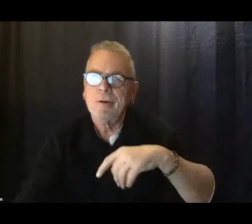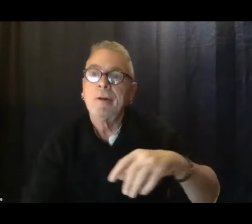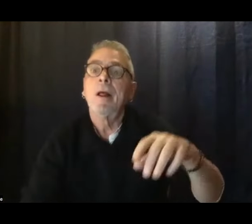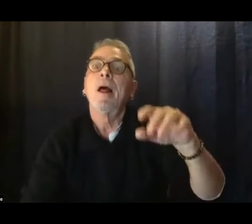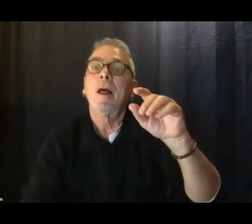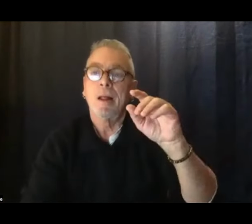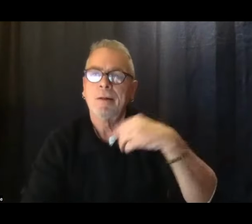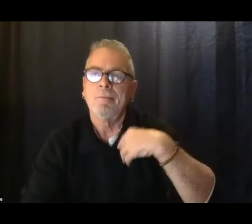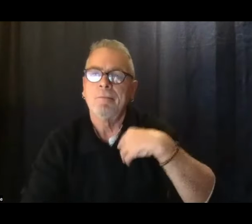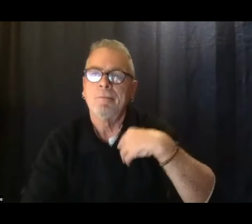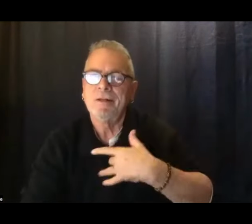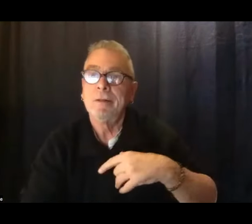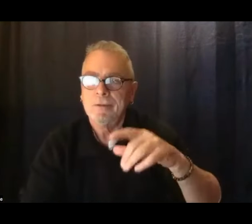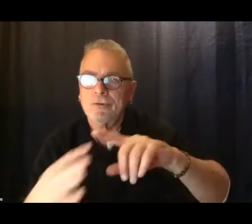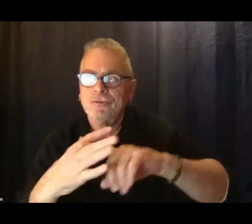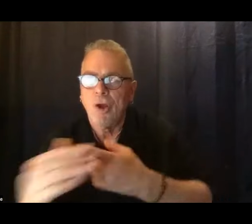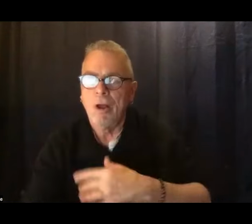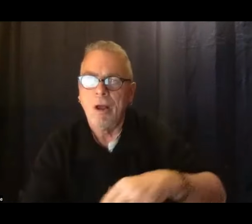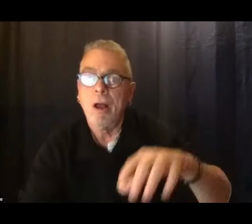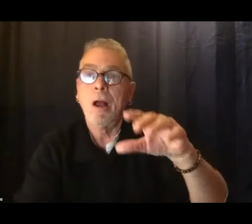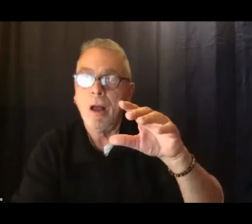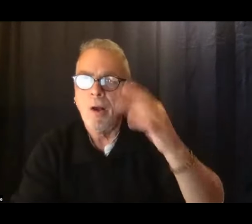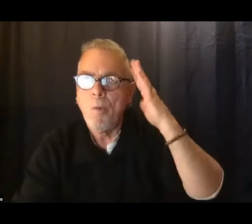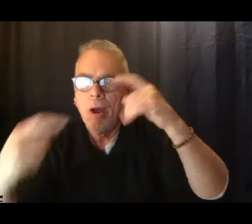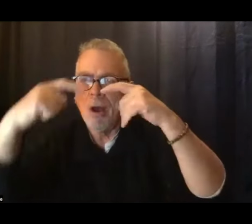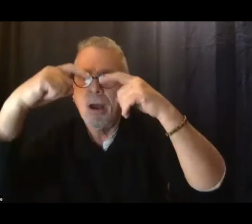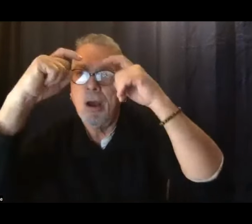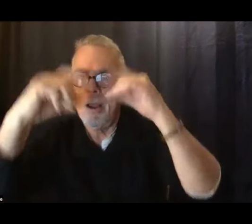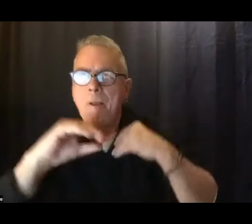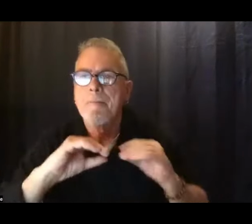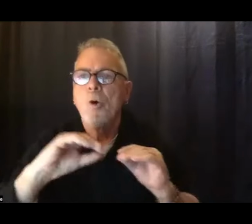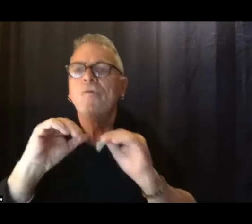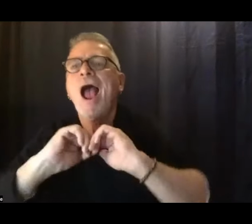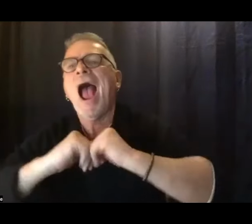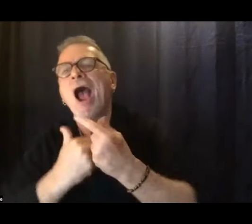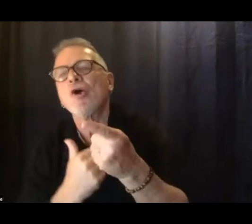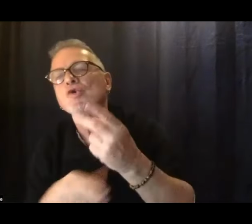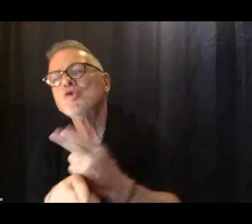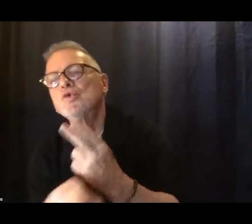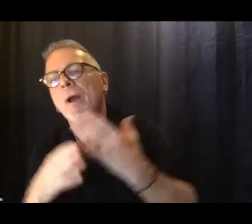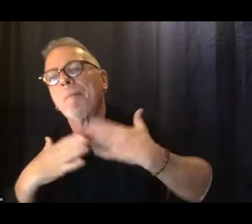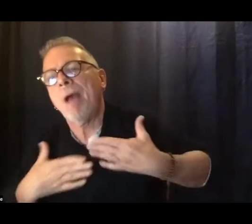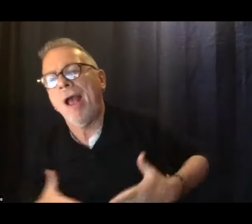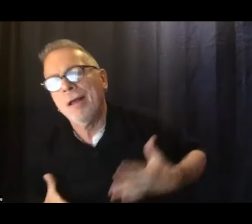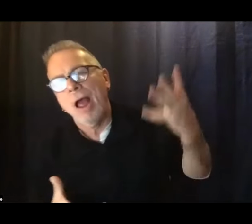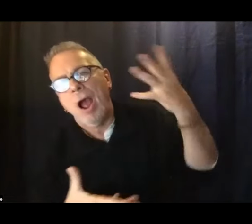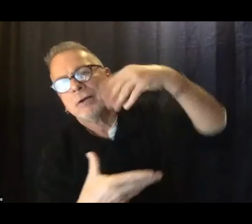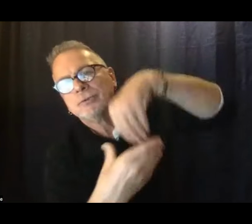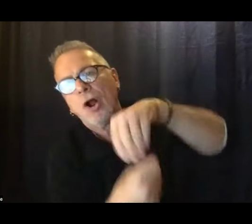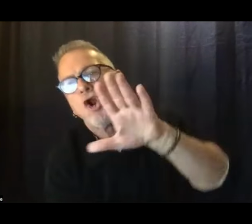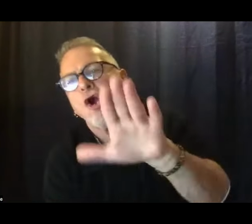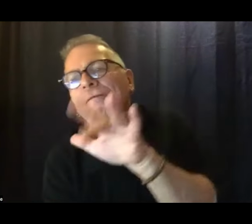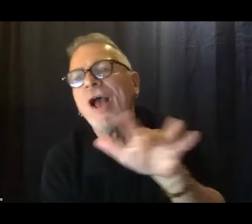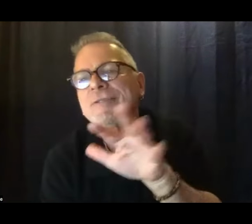are going to be important. Eyebrows up or down, that's part of the language, right? You might see that somebody starts